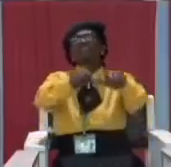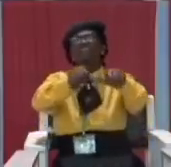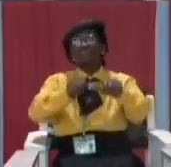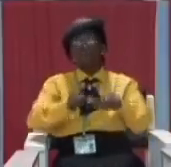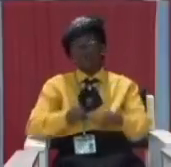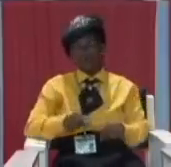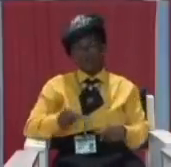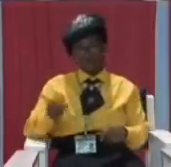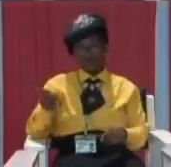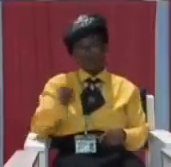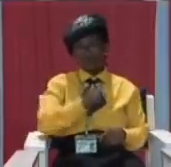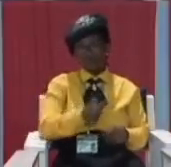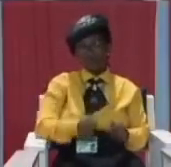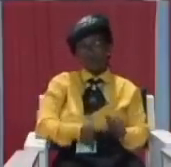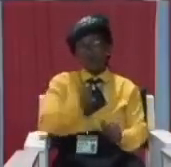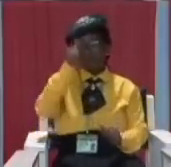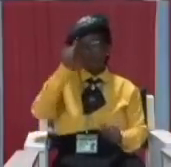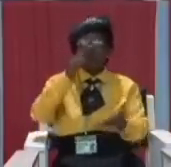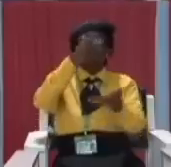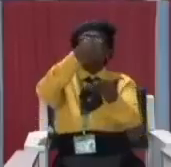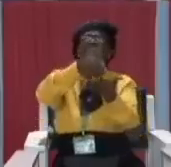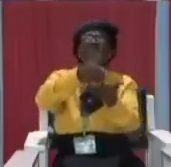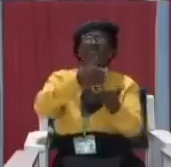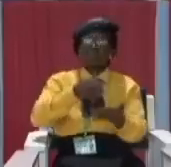You almost stop.